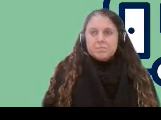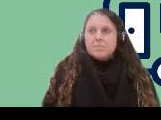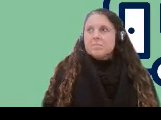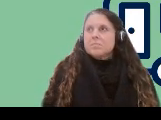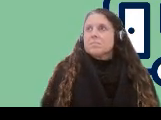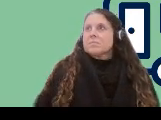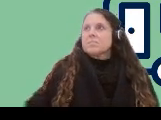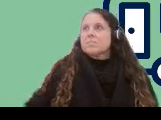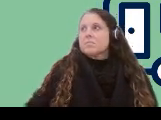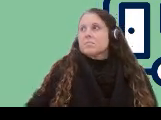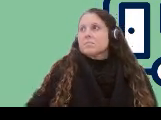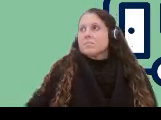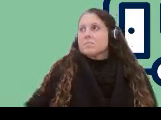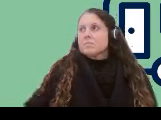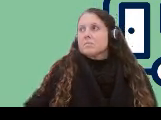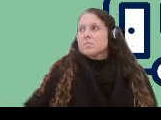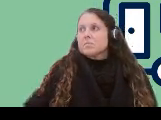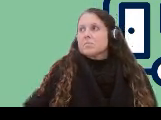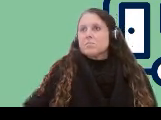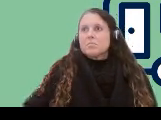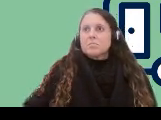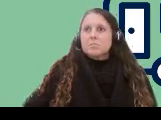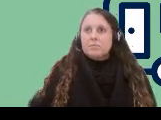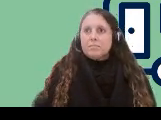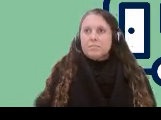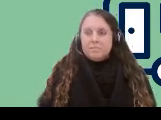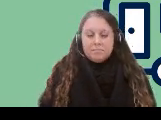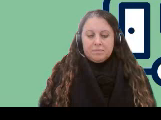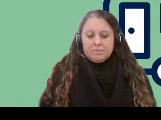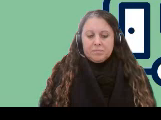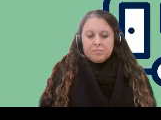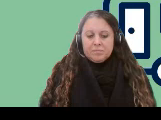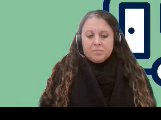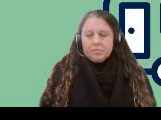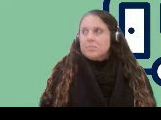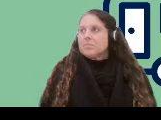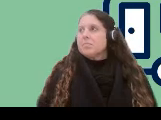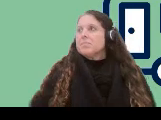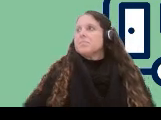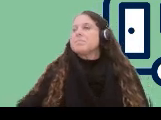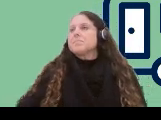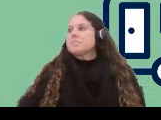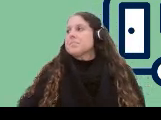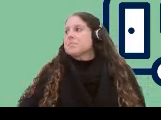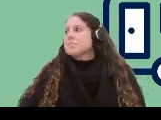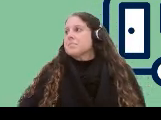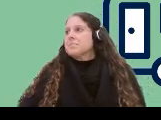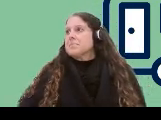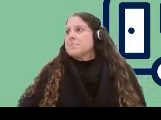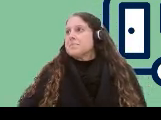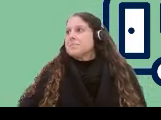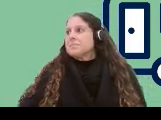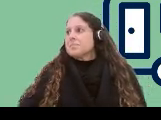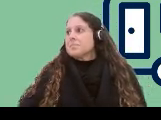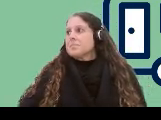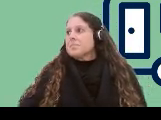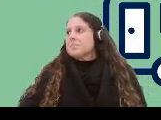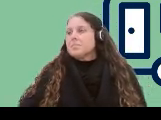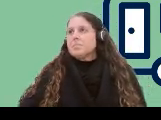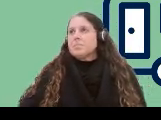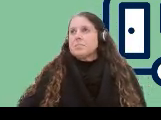So what you'll need to report is your workers' weeks worked and how much you've paid